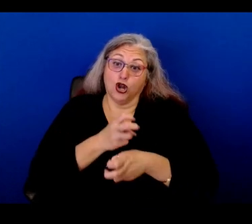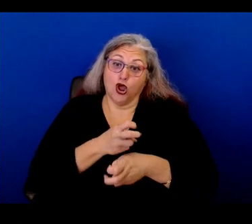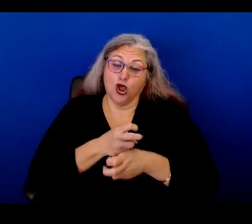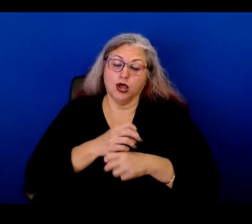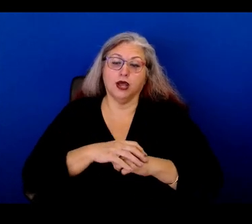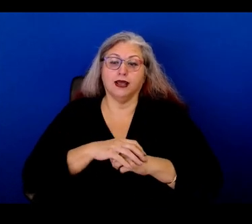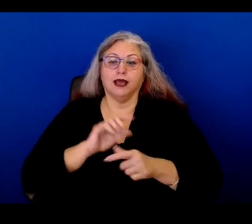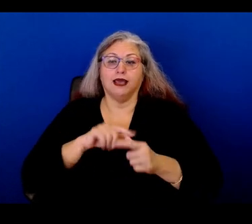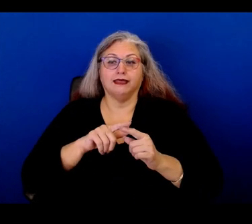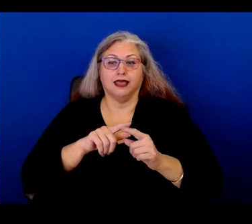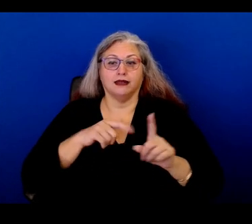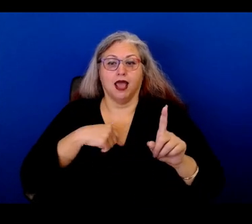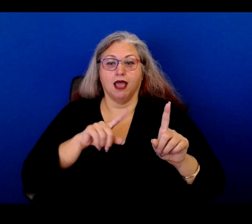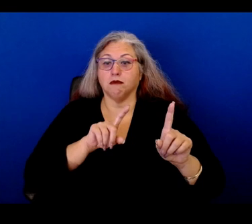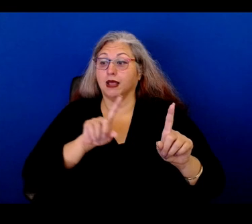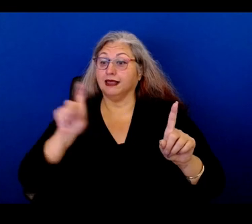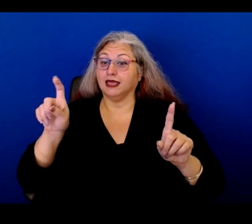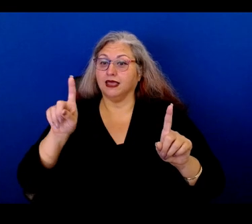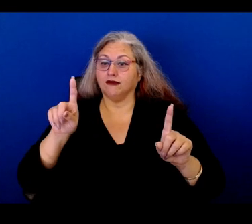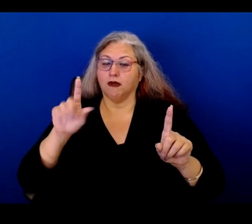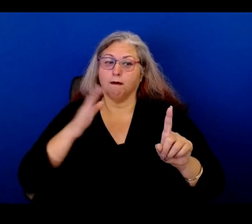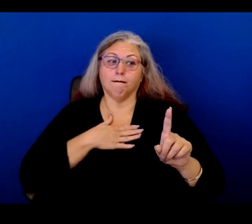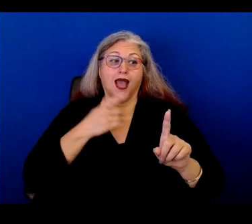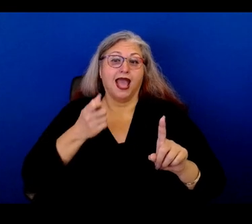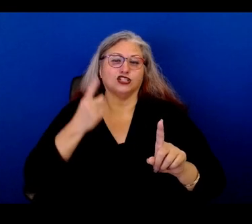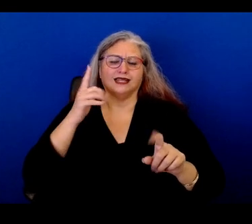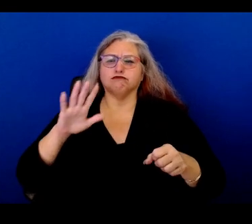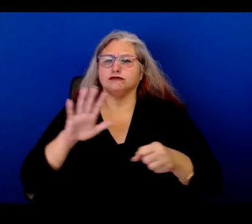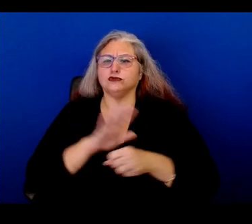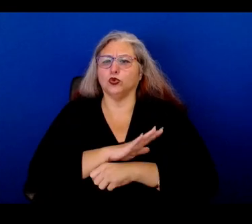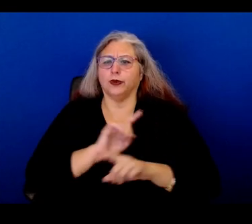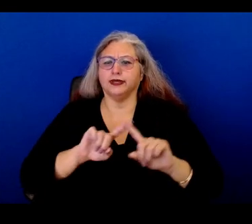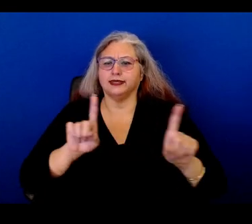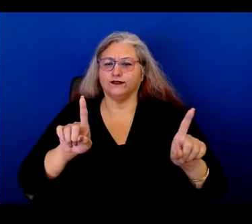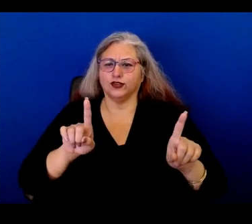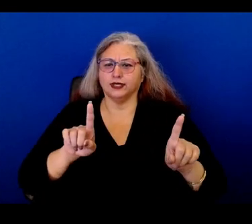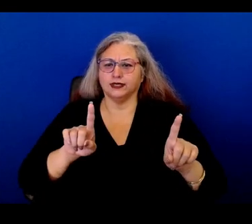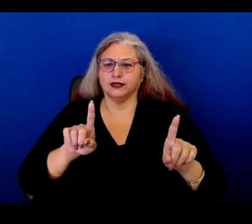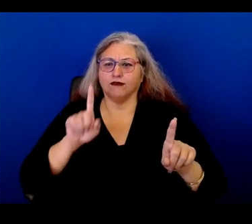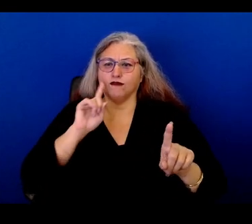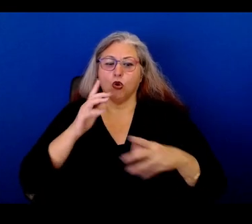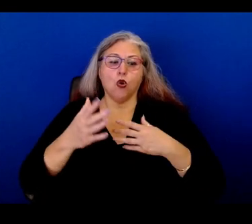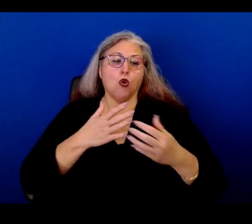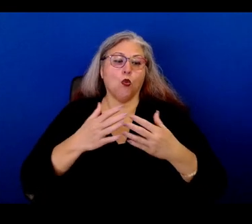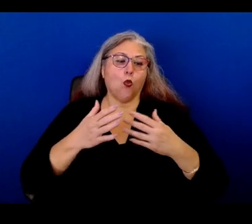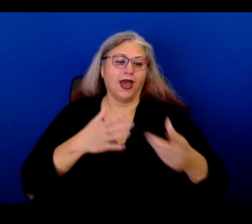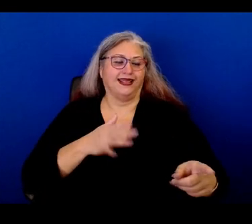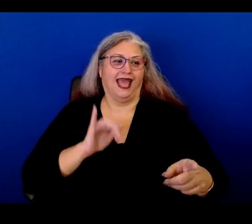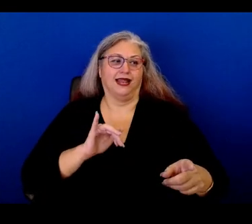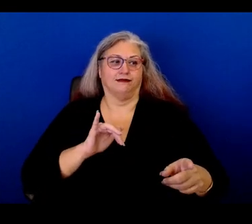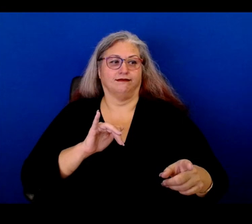then I walk out with a completely different understanding of what it was like for